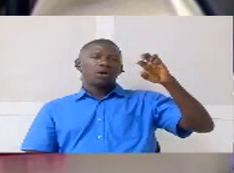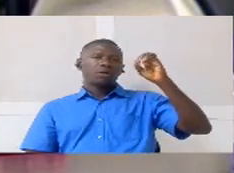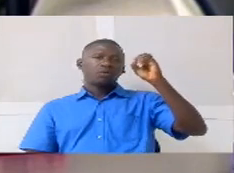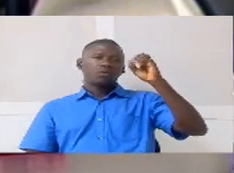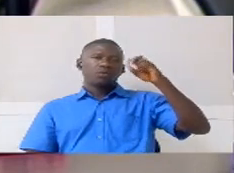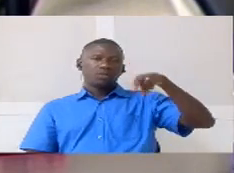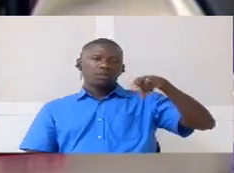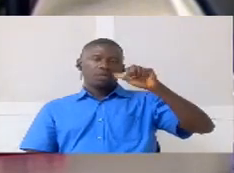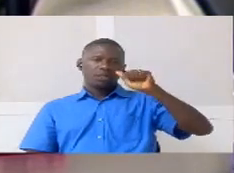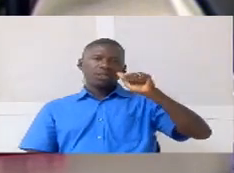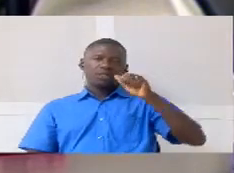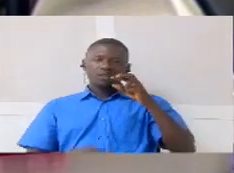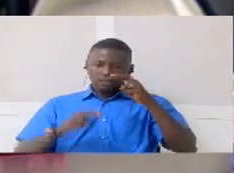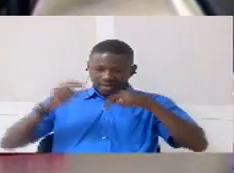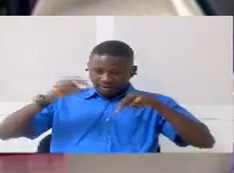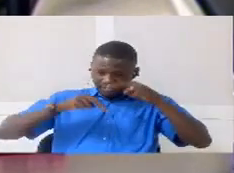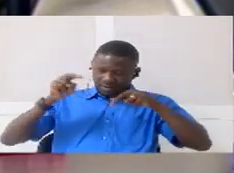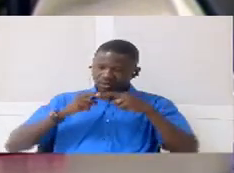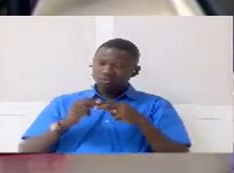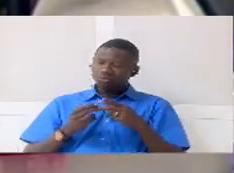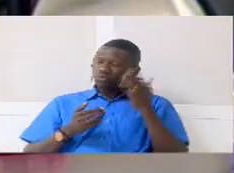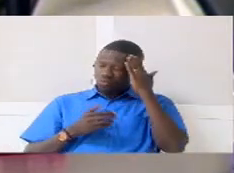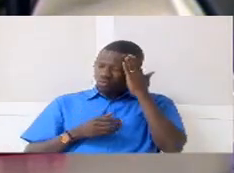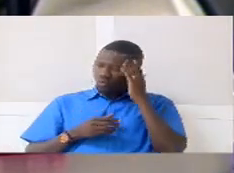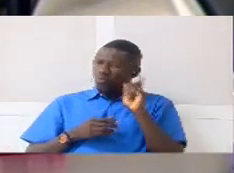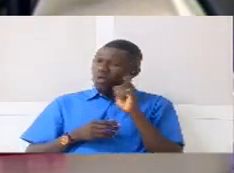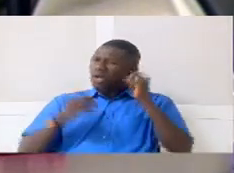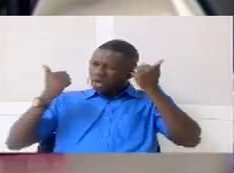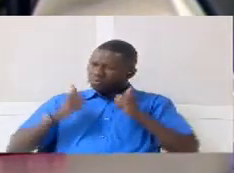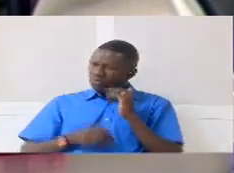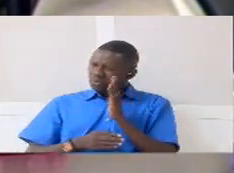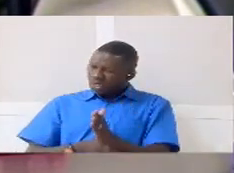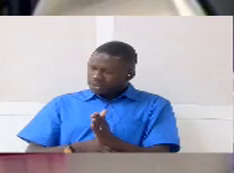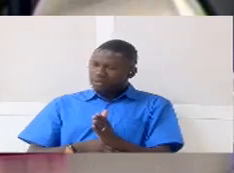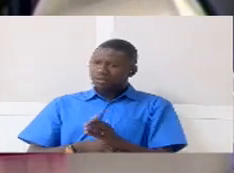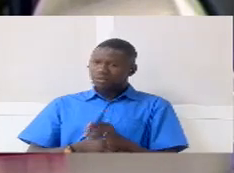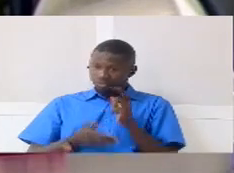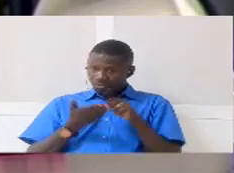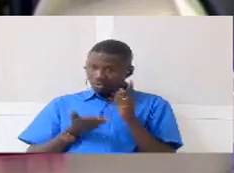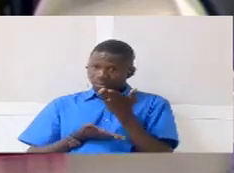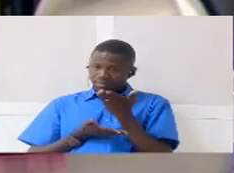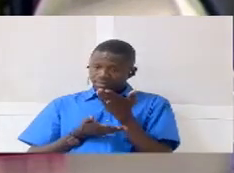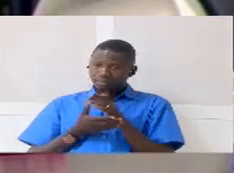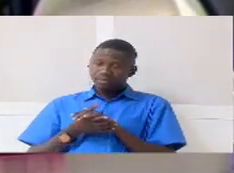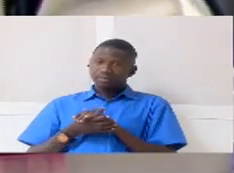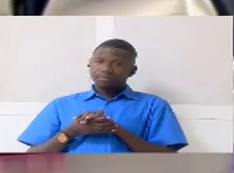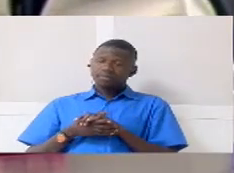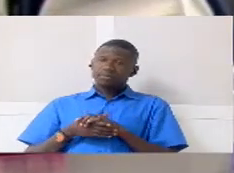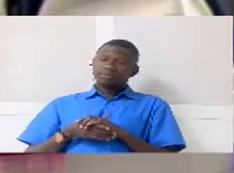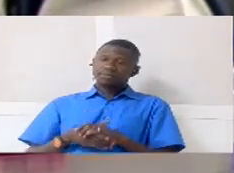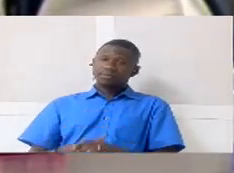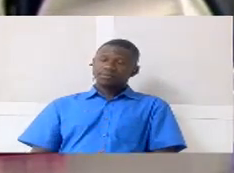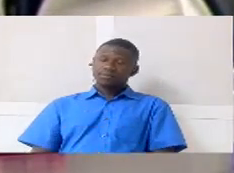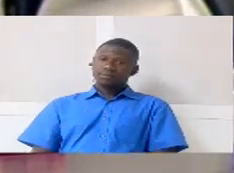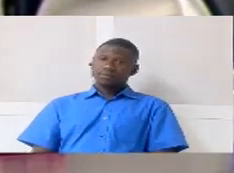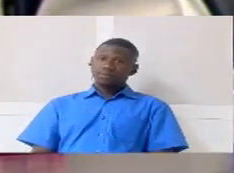inquest ka kwenye lankena maka jube menketa aketa nyaming. Fondung uo manke waleti bang. Corona inquest denga mira denga